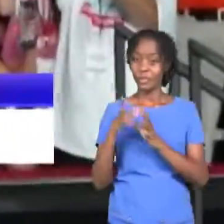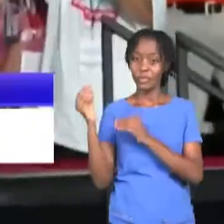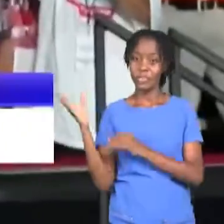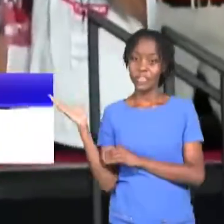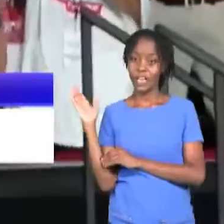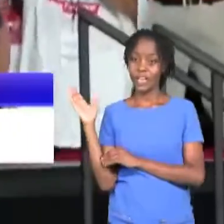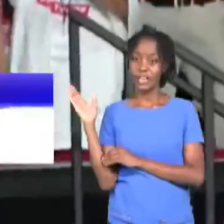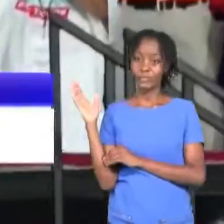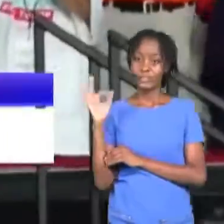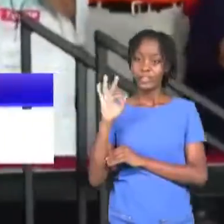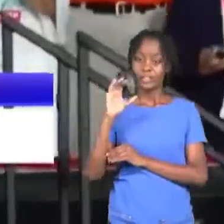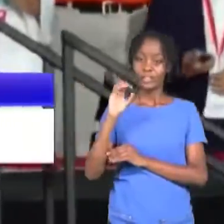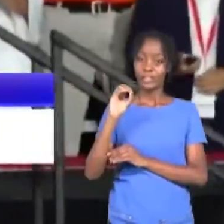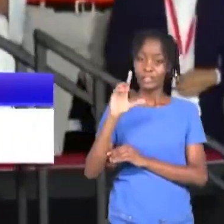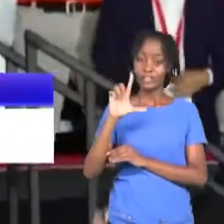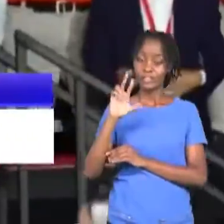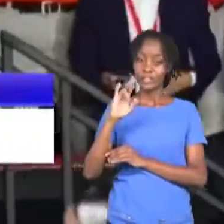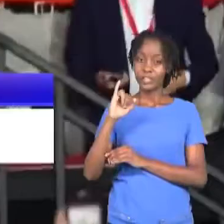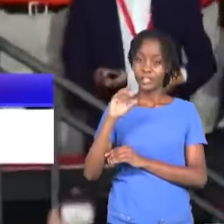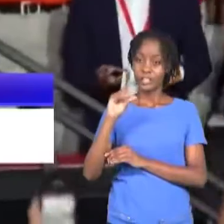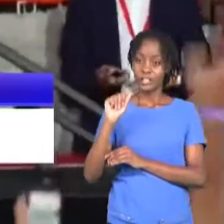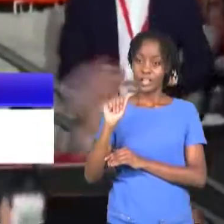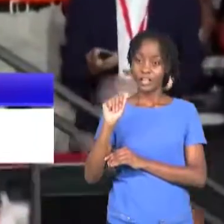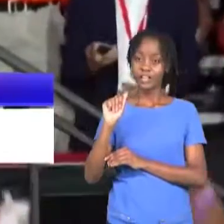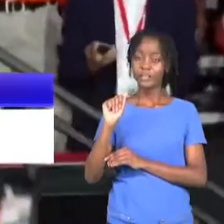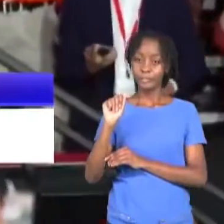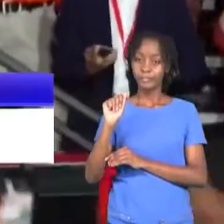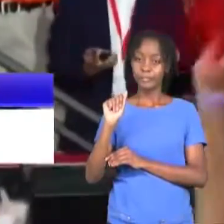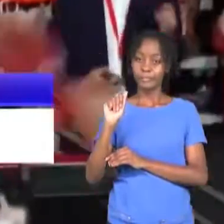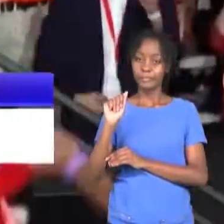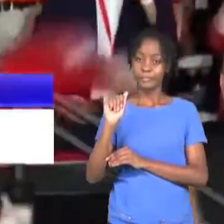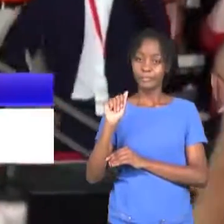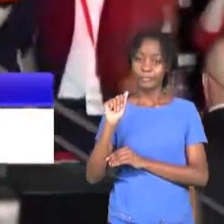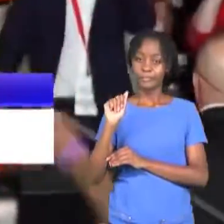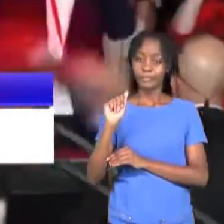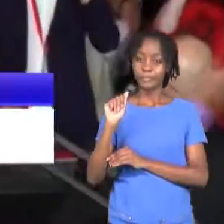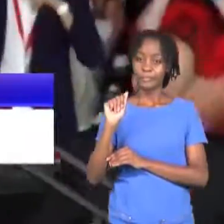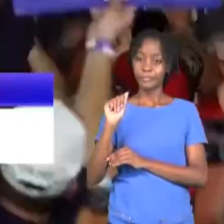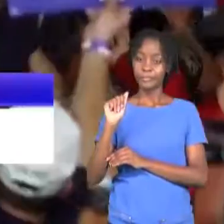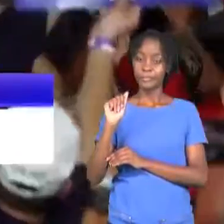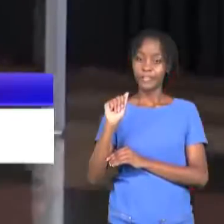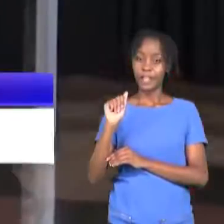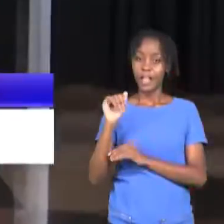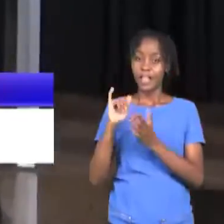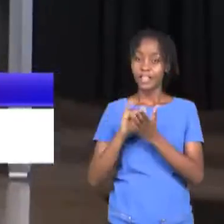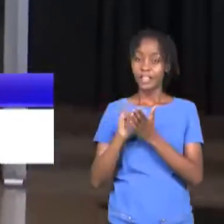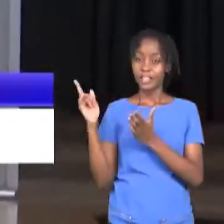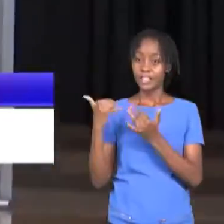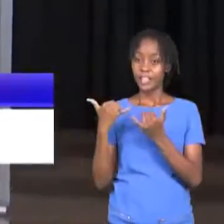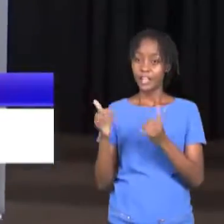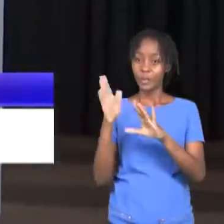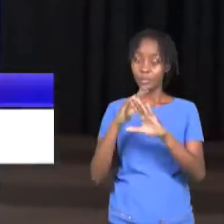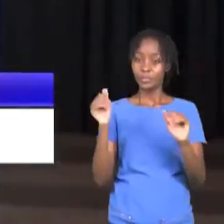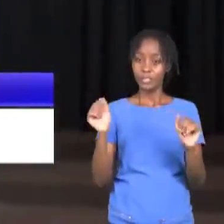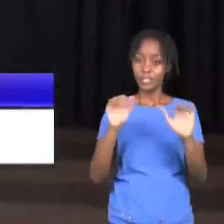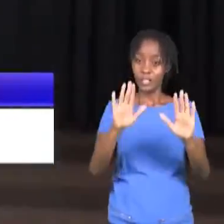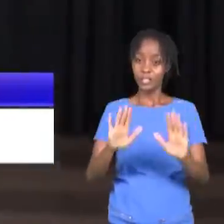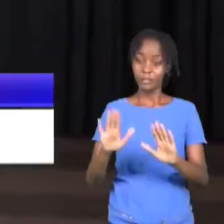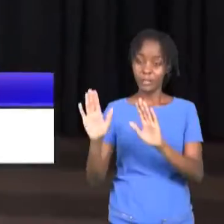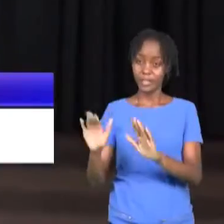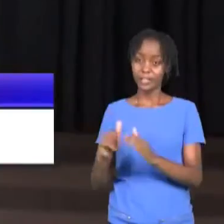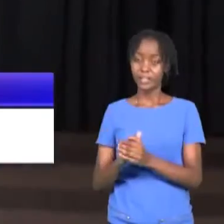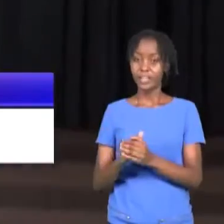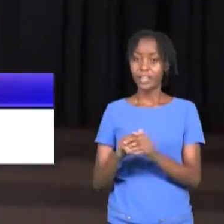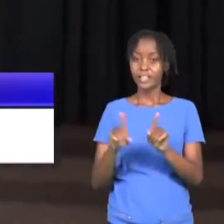Florida, and on Tuesday, a day later, the polls by Real Clear Politics still show the current president of the United States trailing in Florida and all